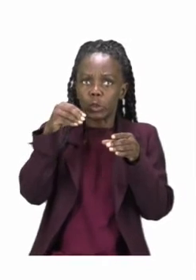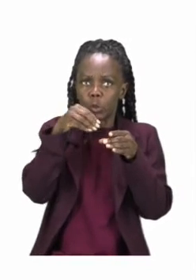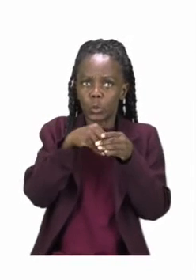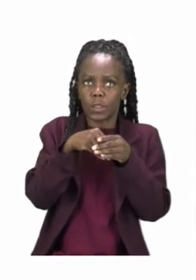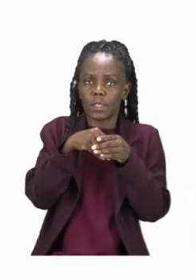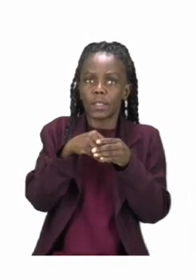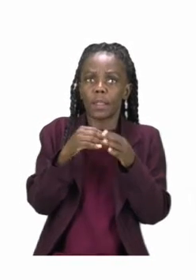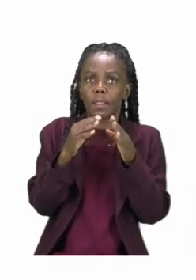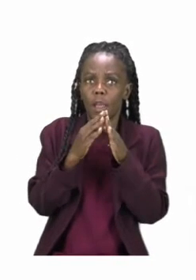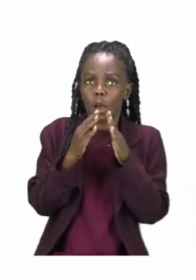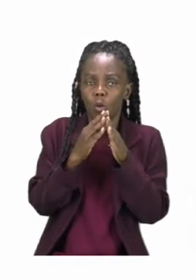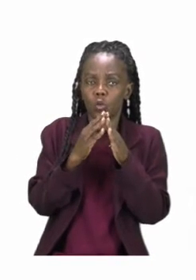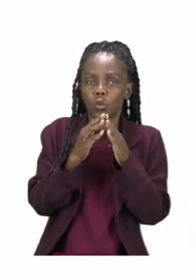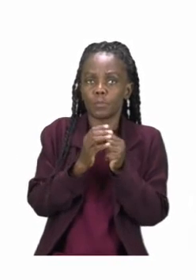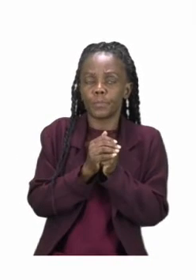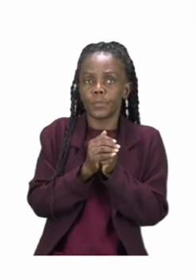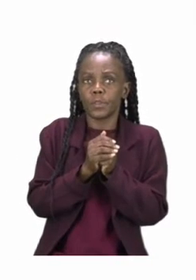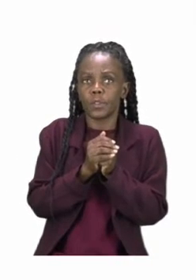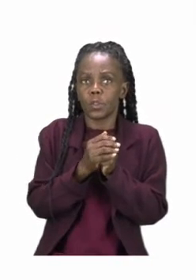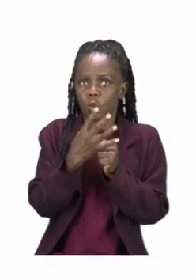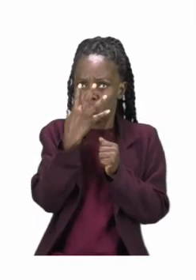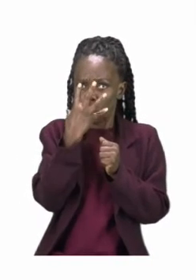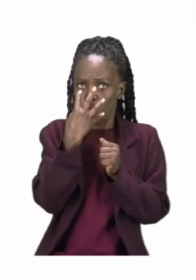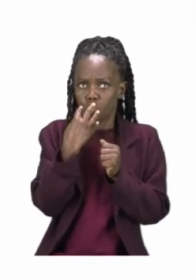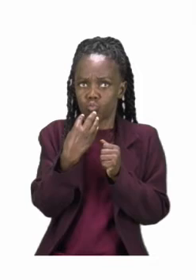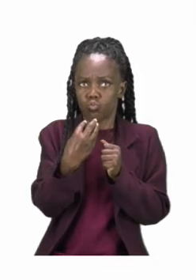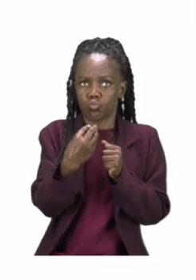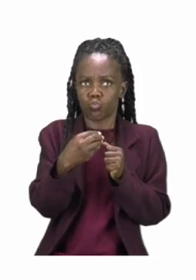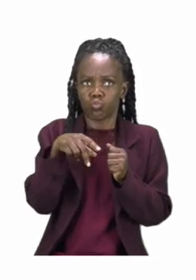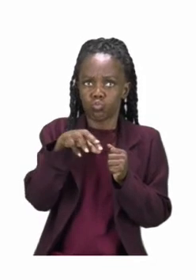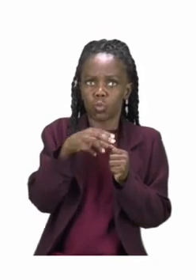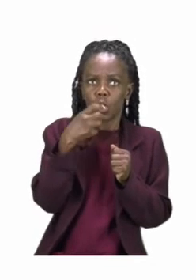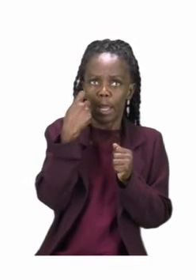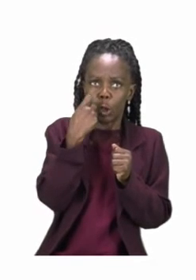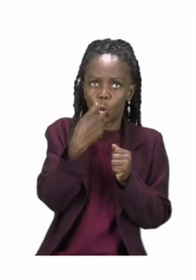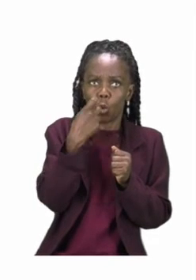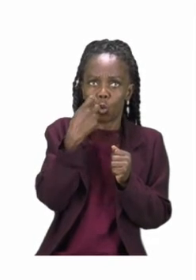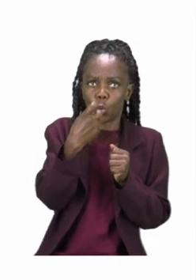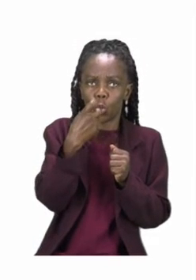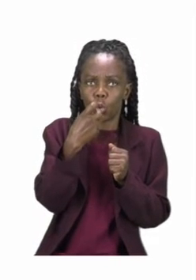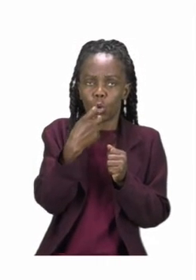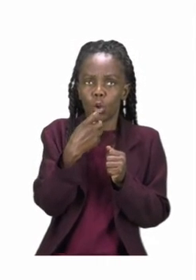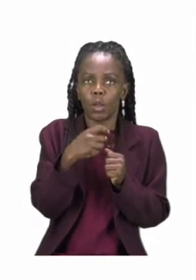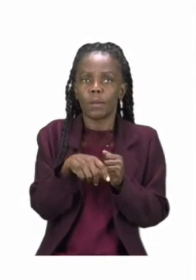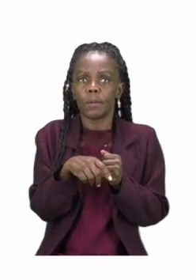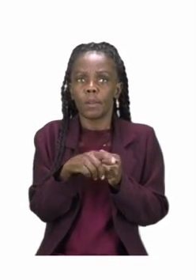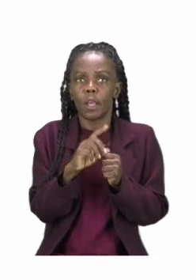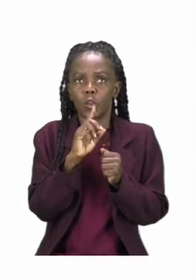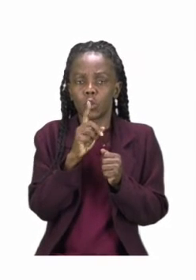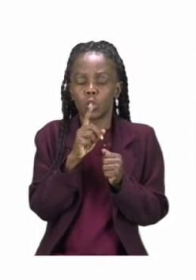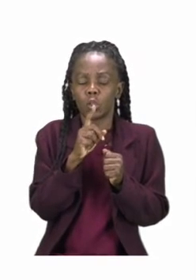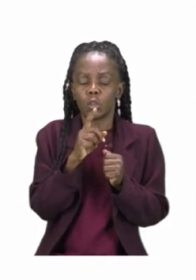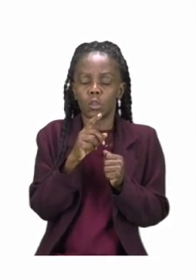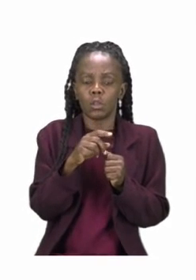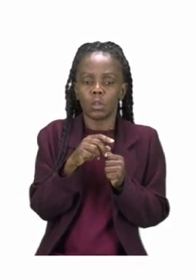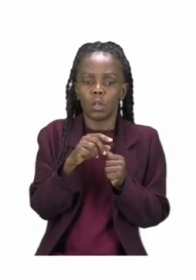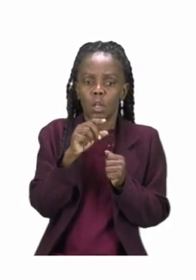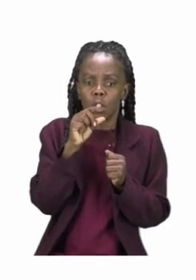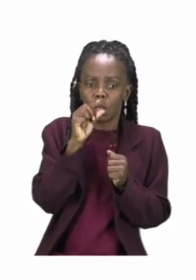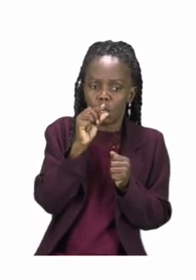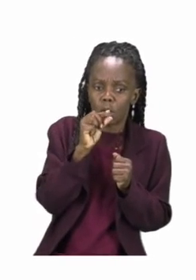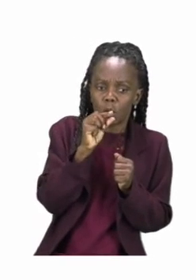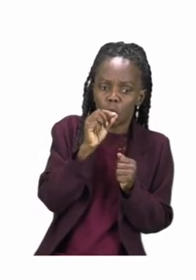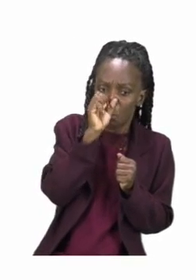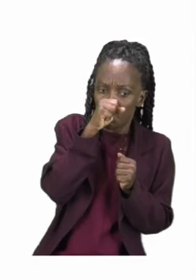let me in. The pig was so frightened and he said, not by